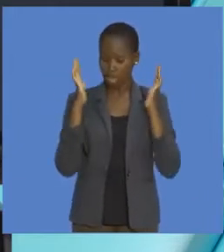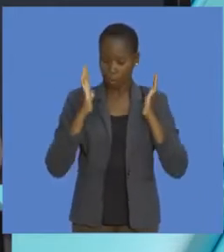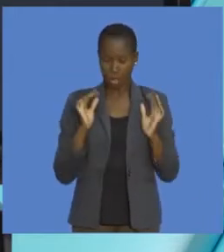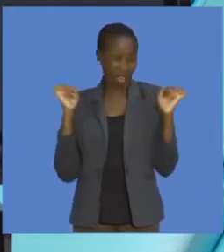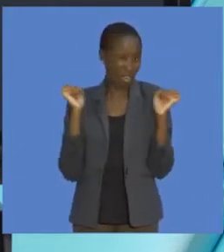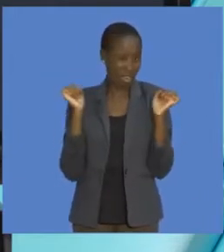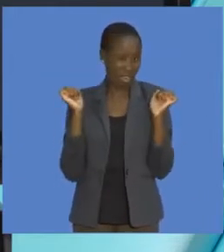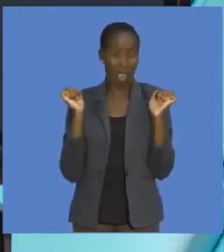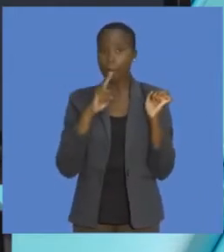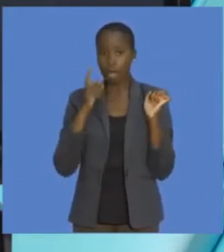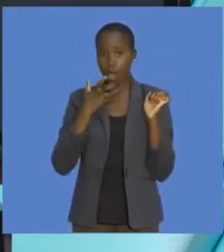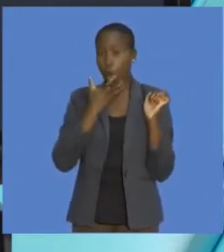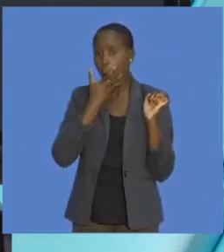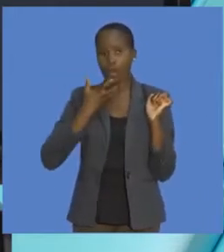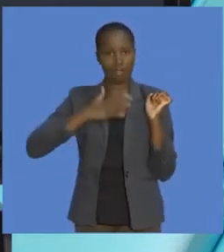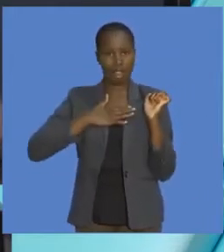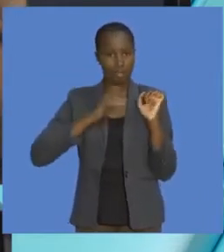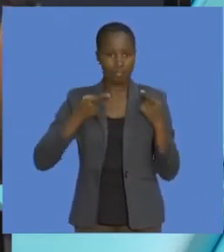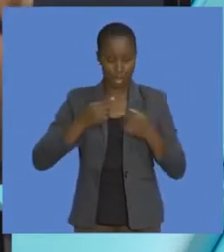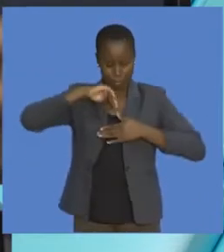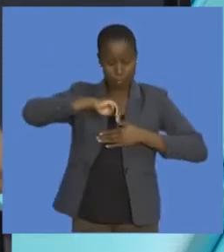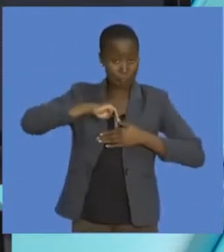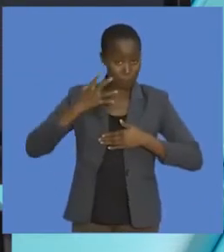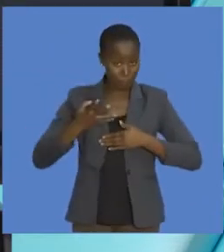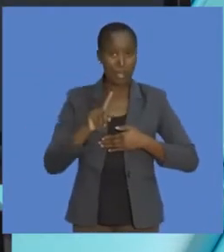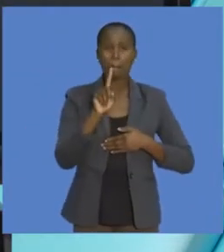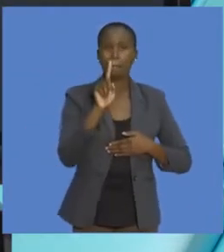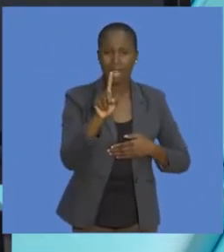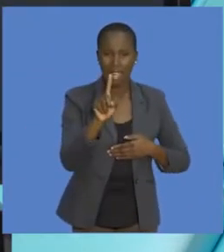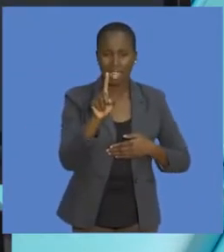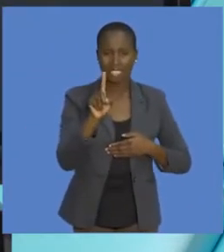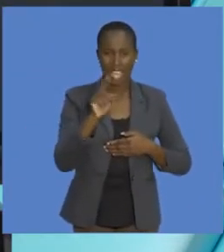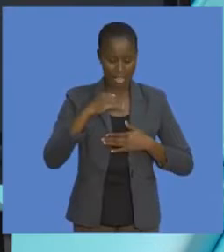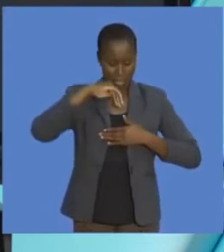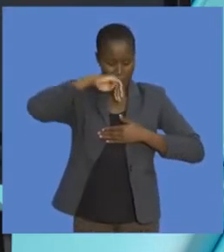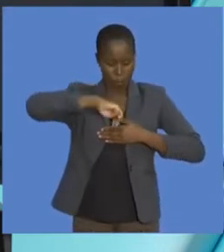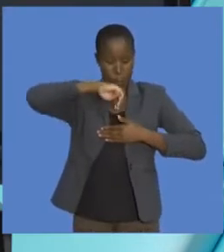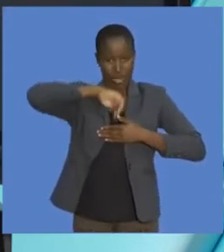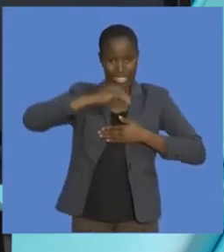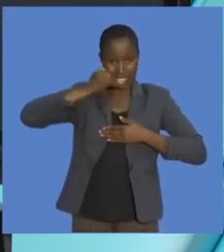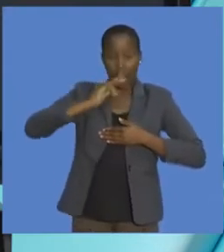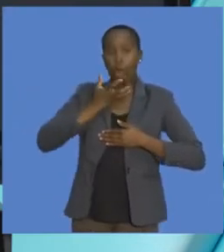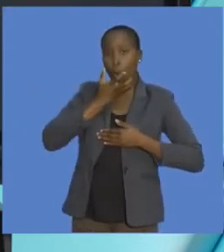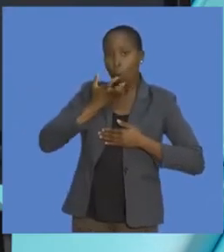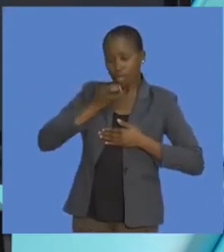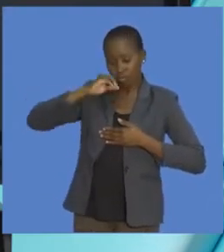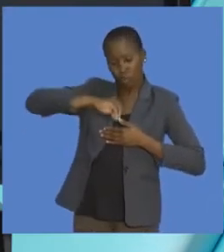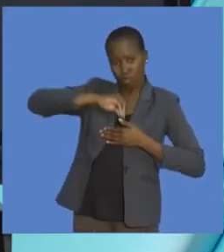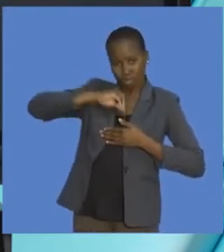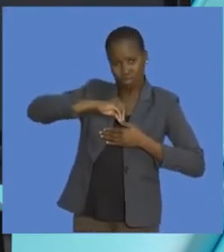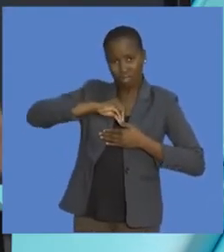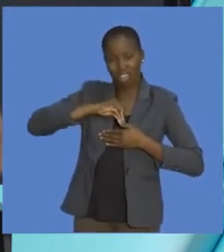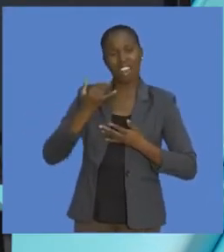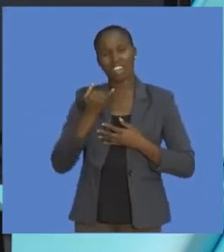heat. However, in that process, we don't cool down. So the body still maintains its core temperature around